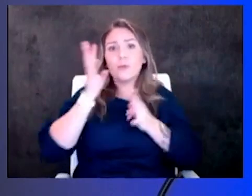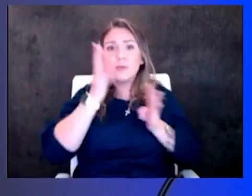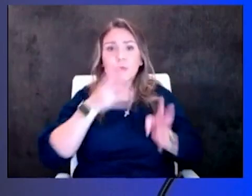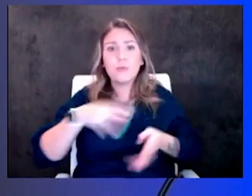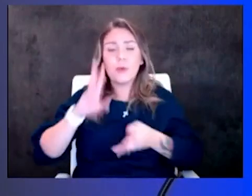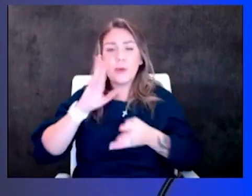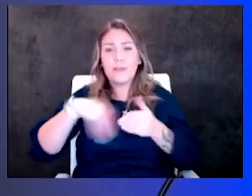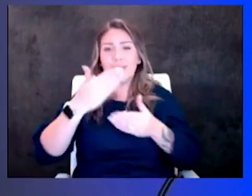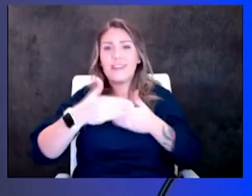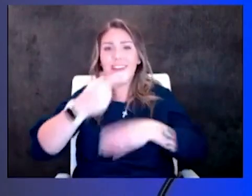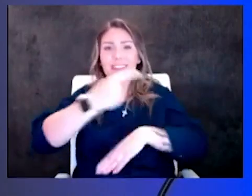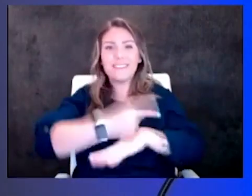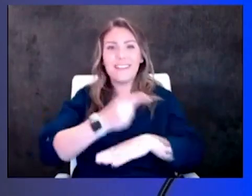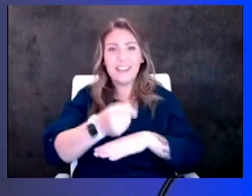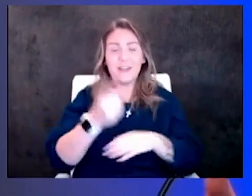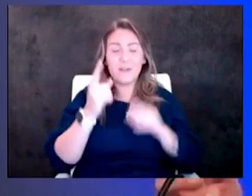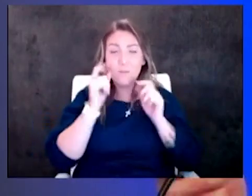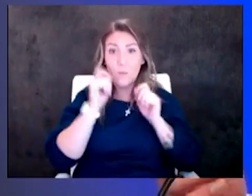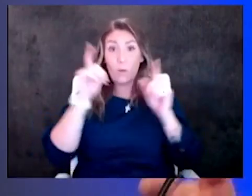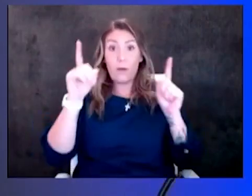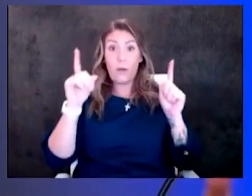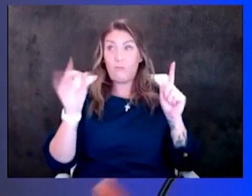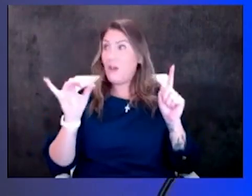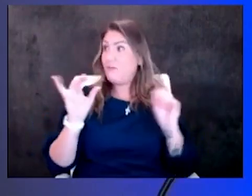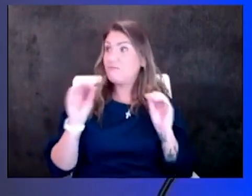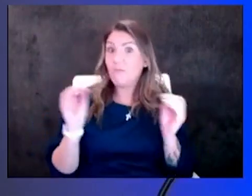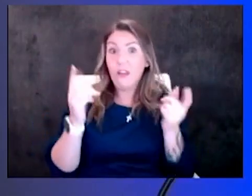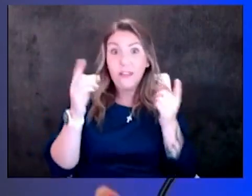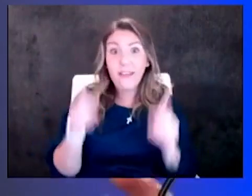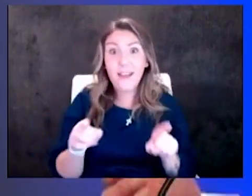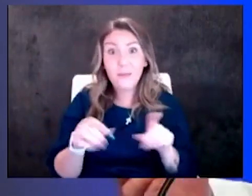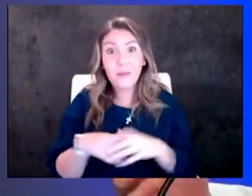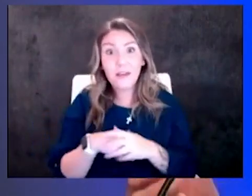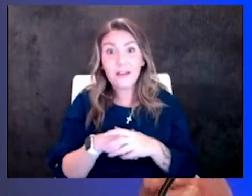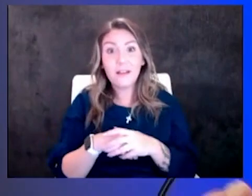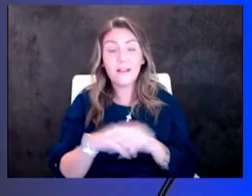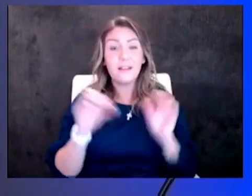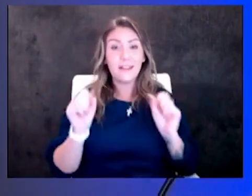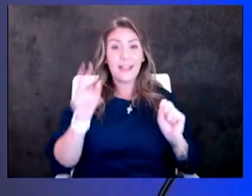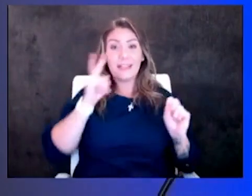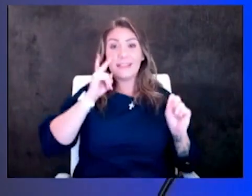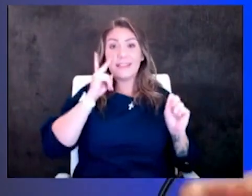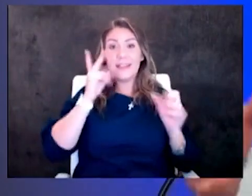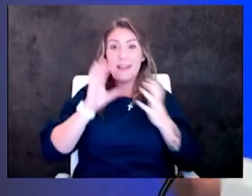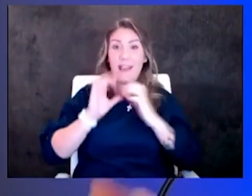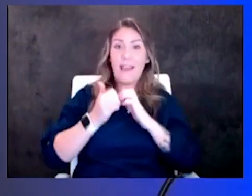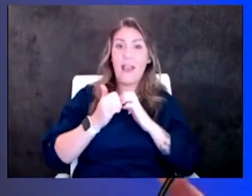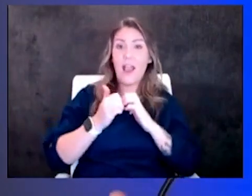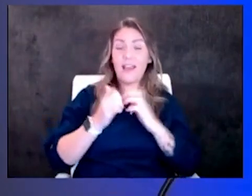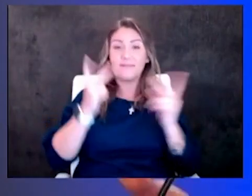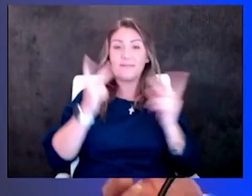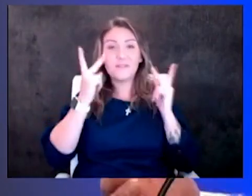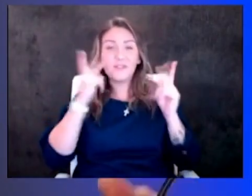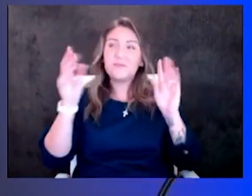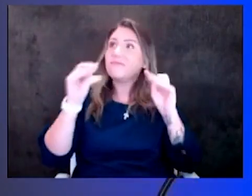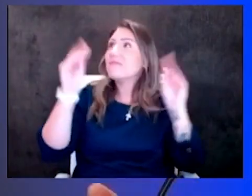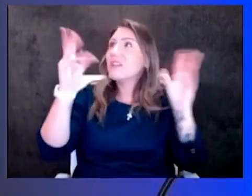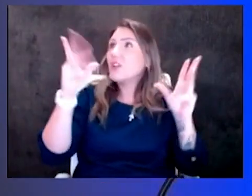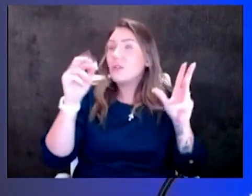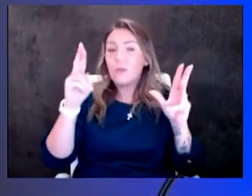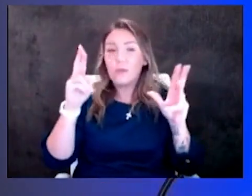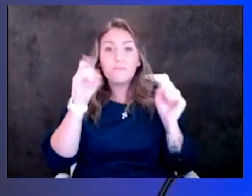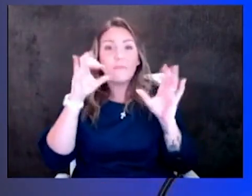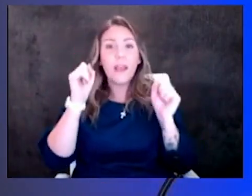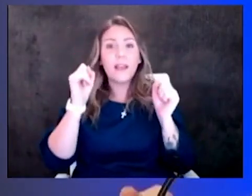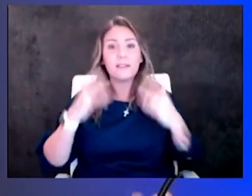as if nothing happened. So I can see how this could be viewed as a miracle or an amazing event. To us, it